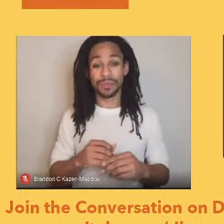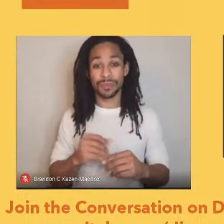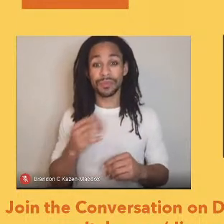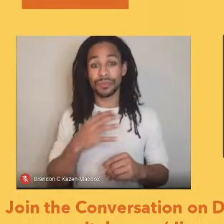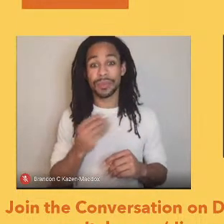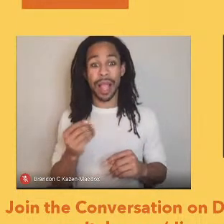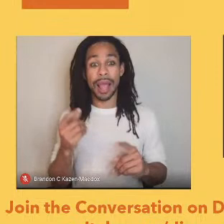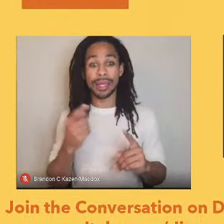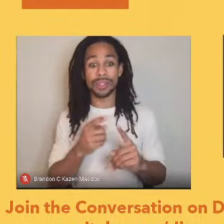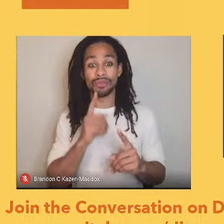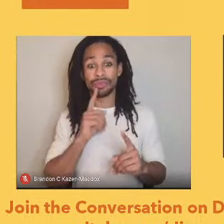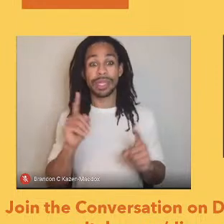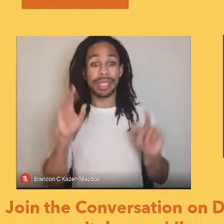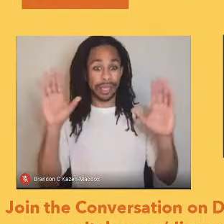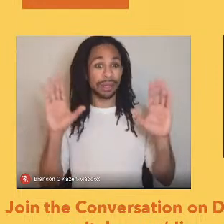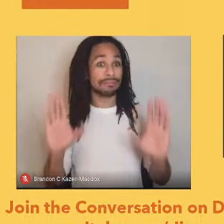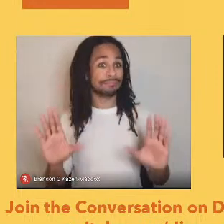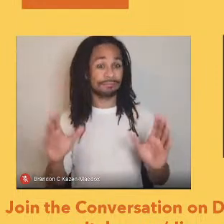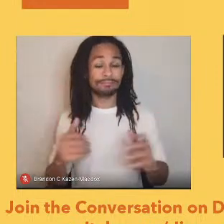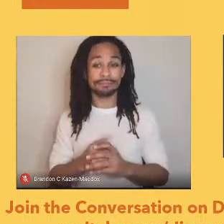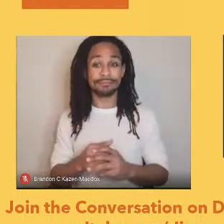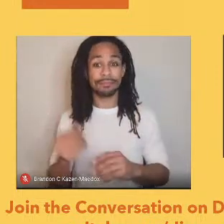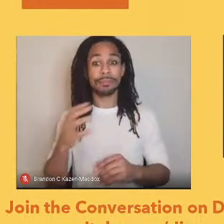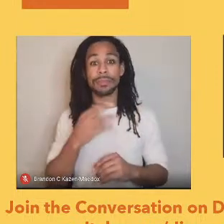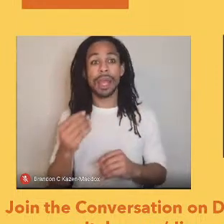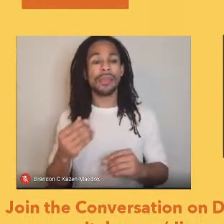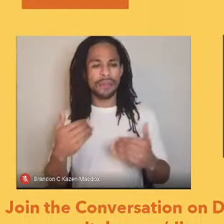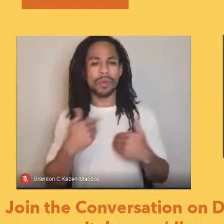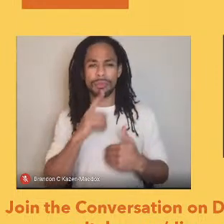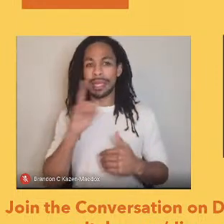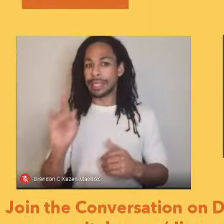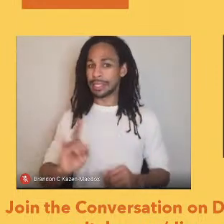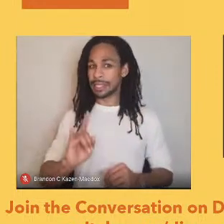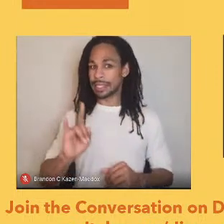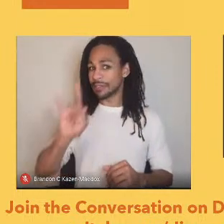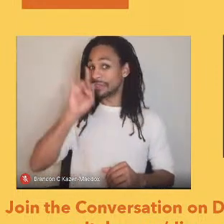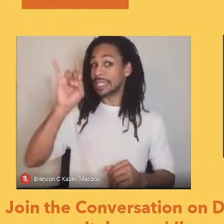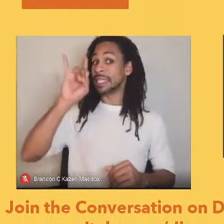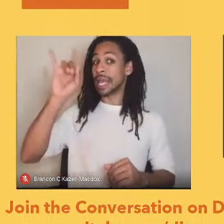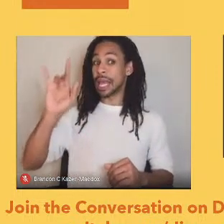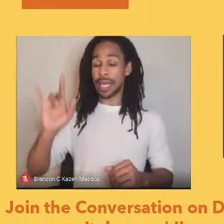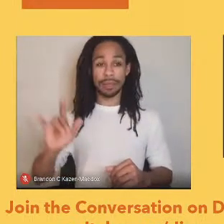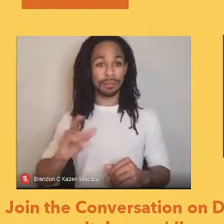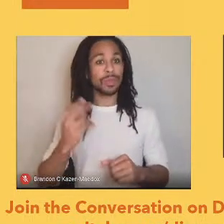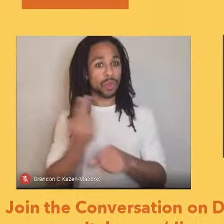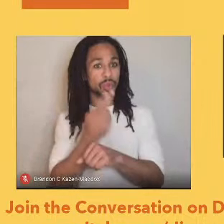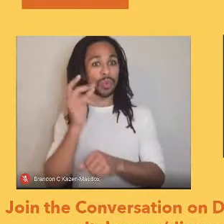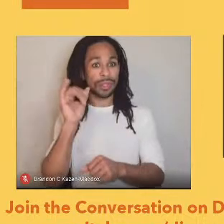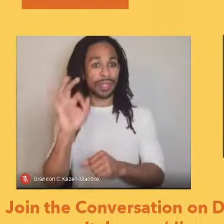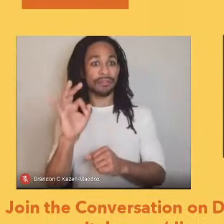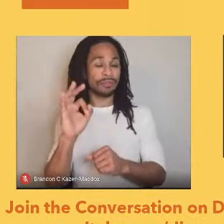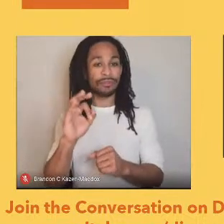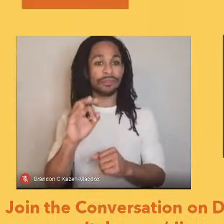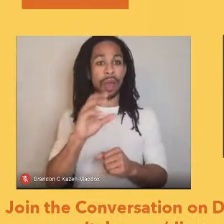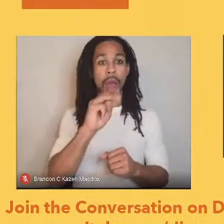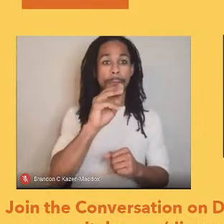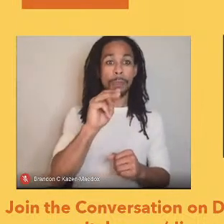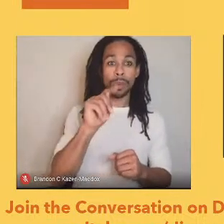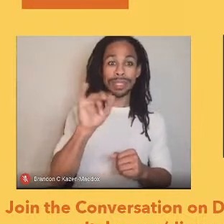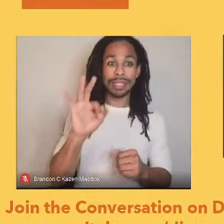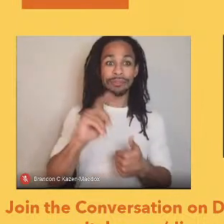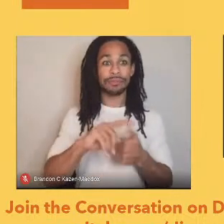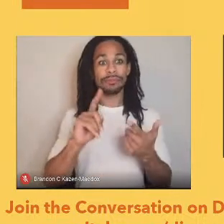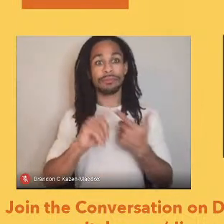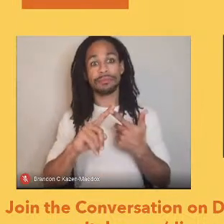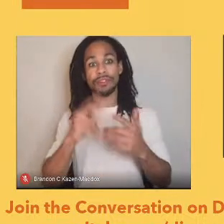it's incredible. There's a really sophisticated use of motifs and foreshadowing and clue